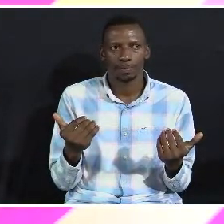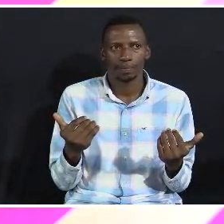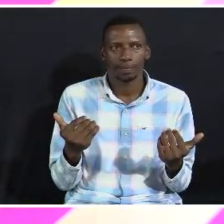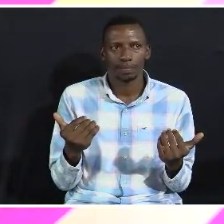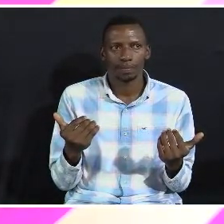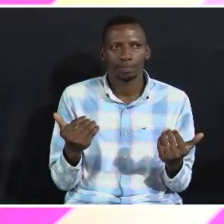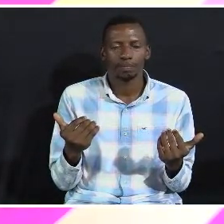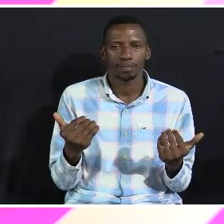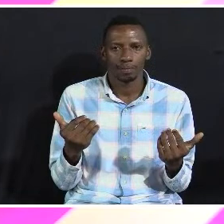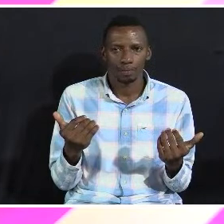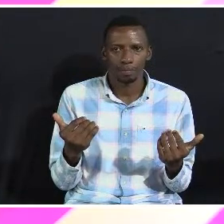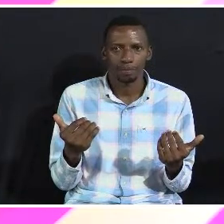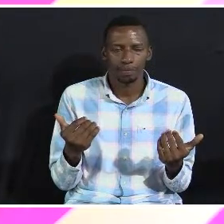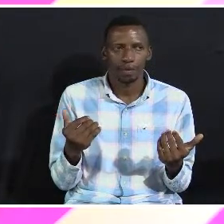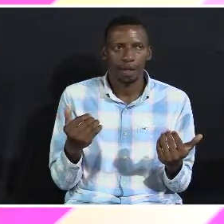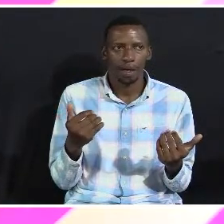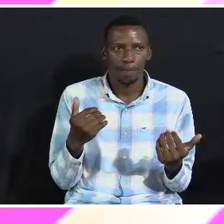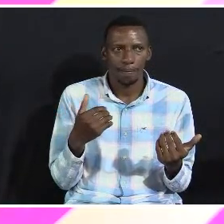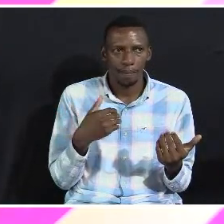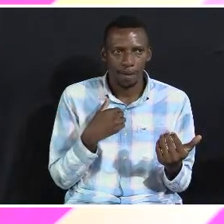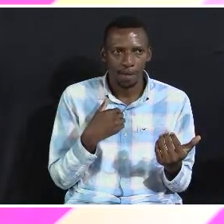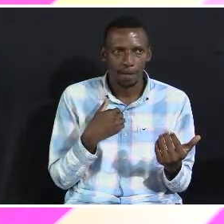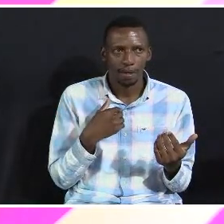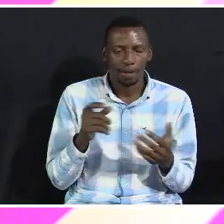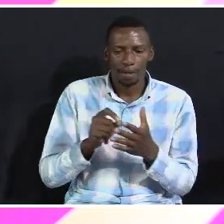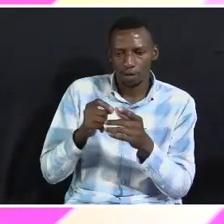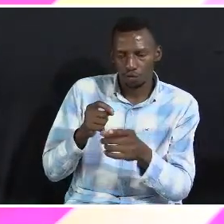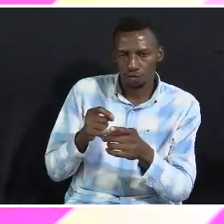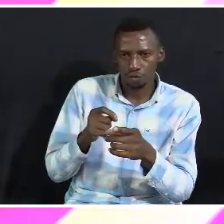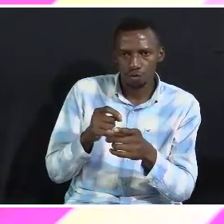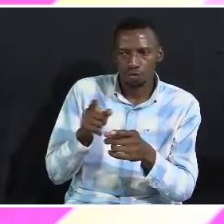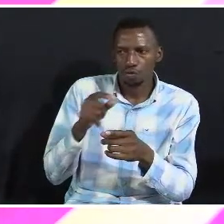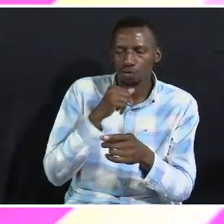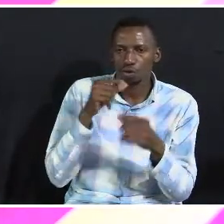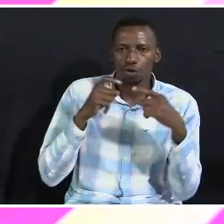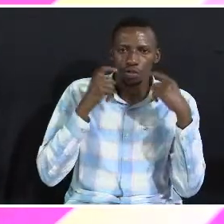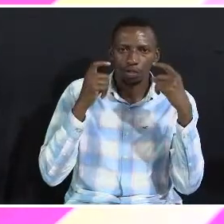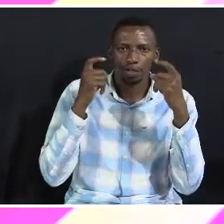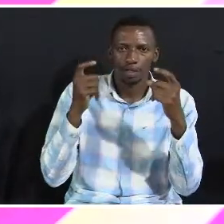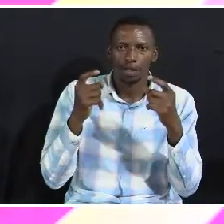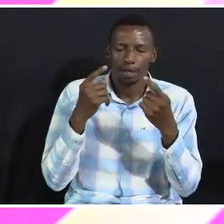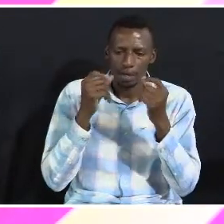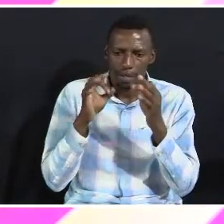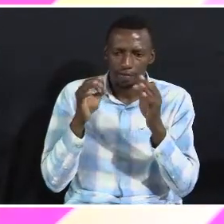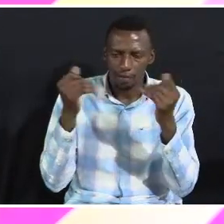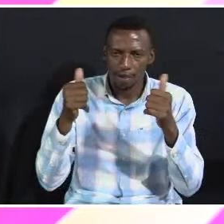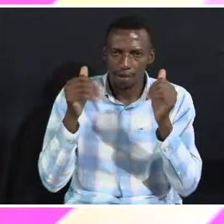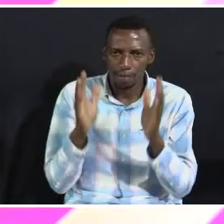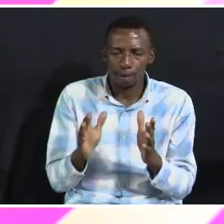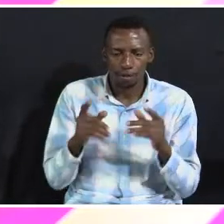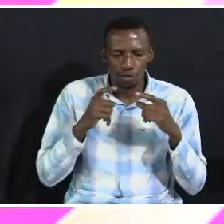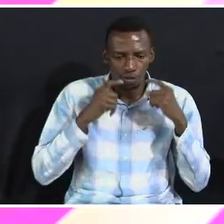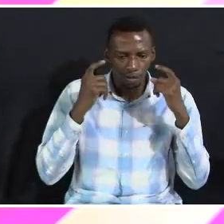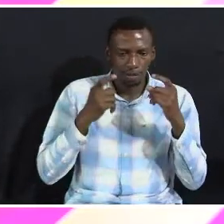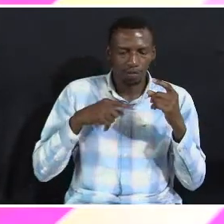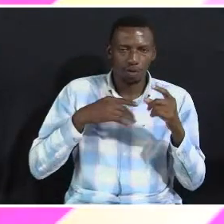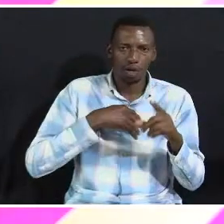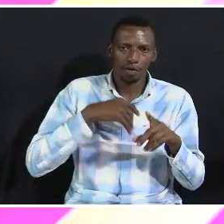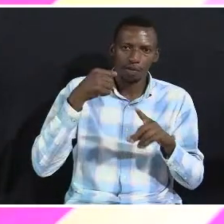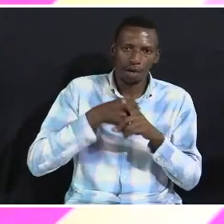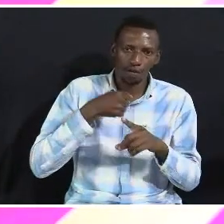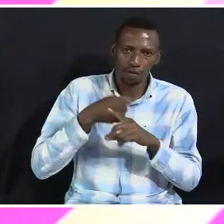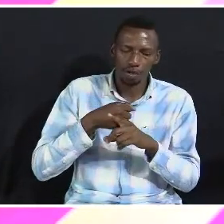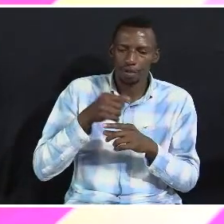you, so that you may not sin. And if anyone sins, we have an advocate with the Father,